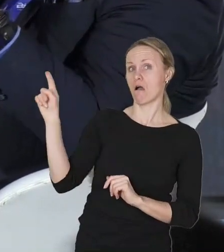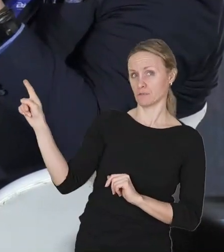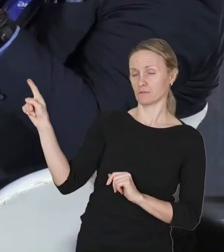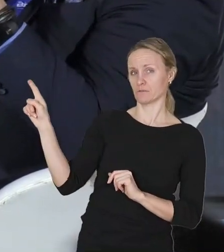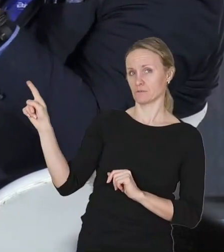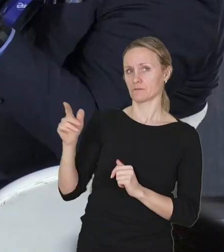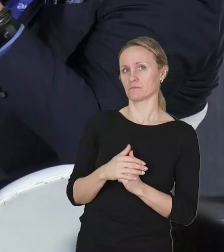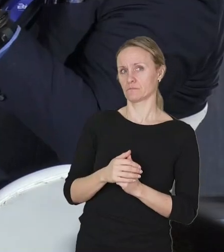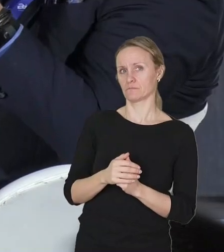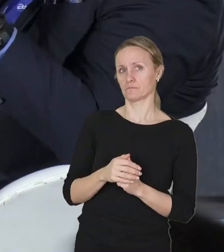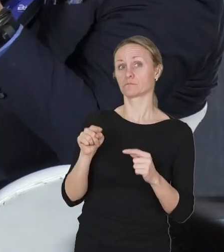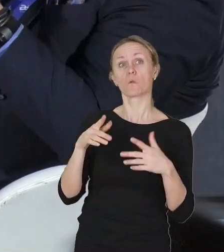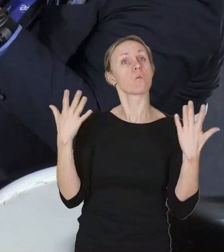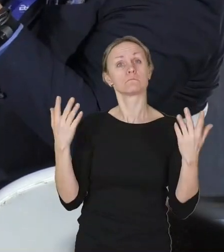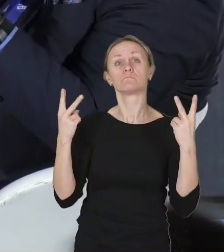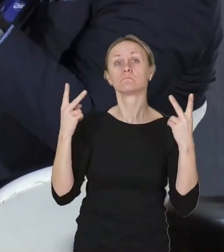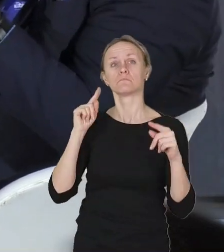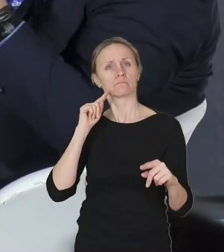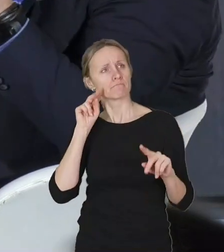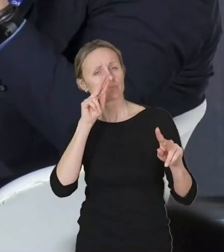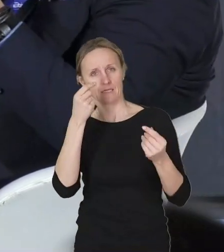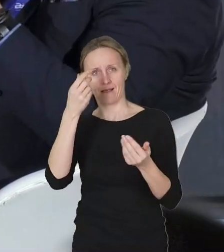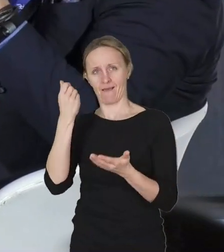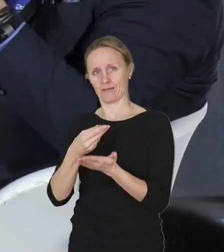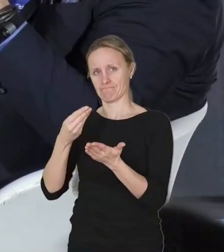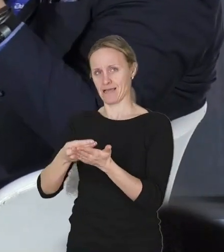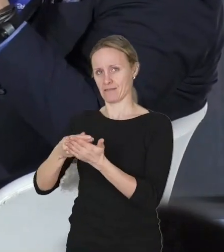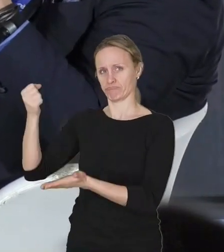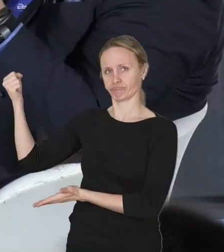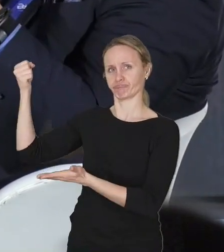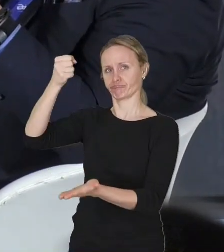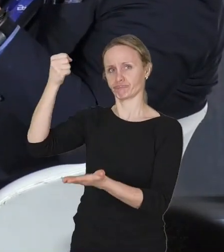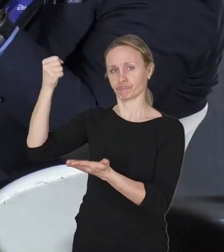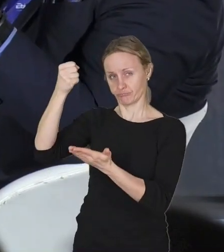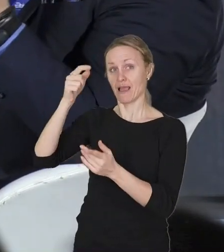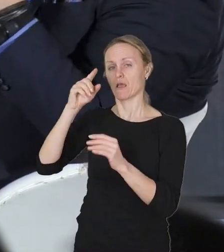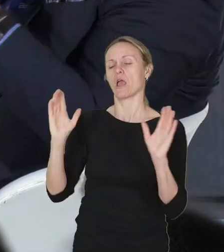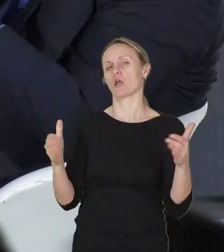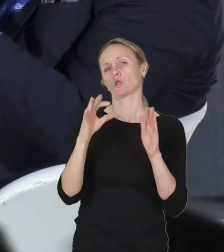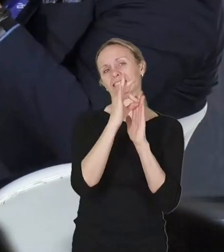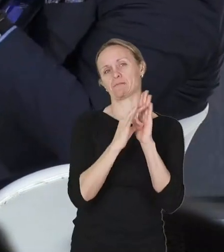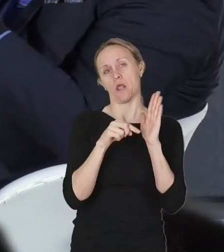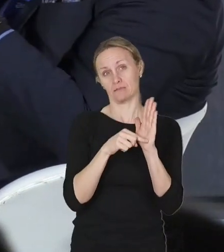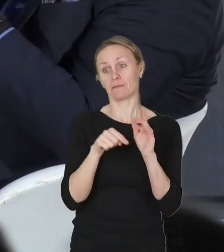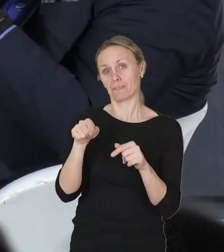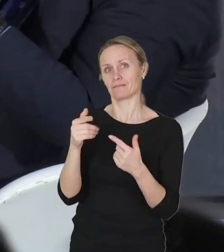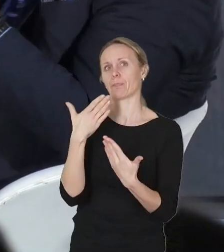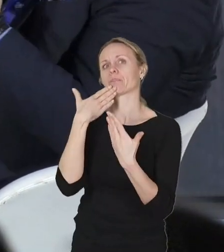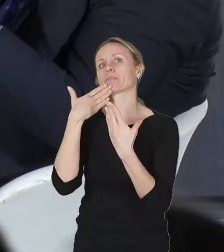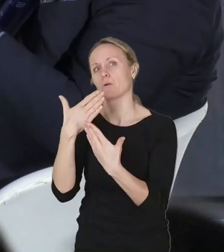the public discussion agenda is, of course, something else, like global competitiveness. And in that context,